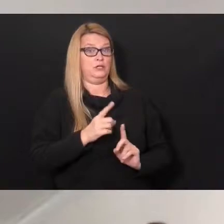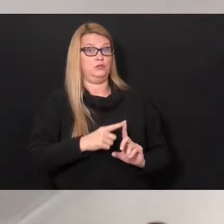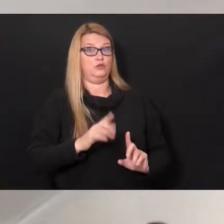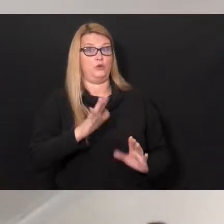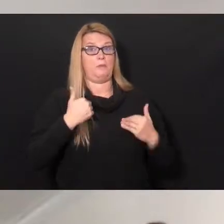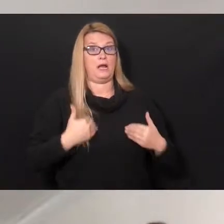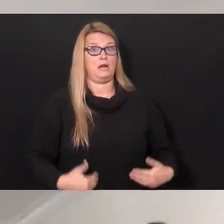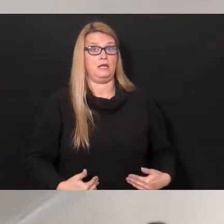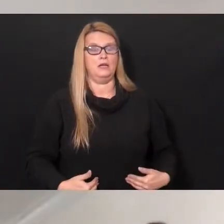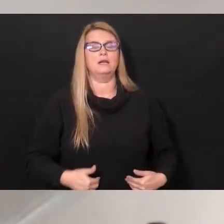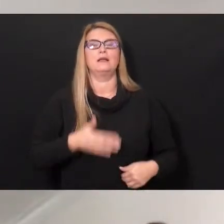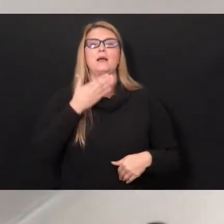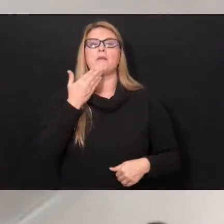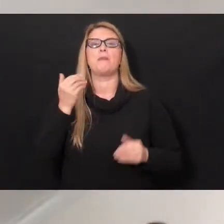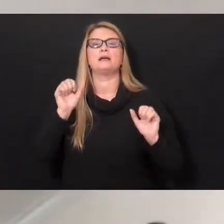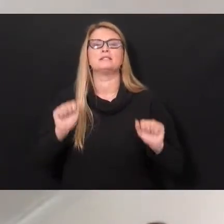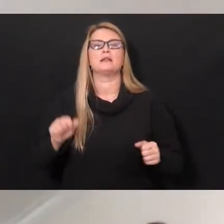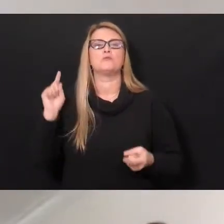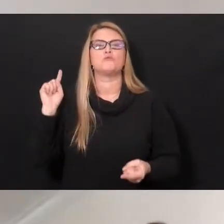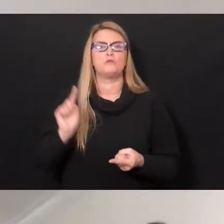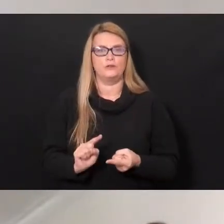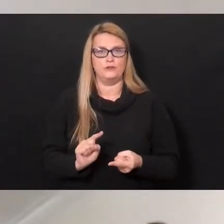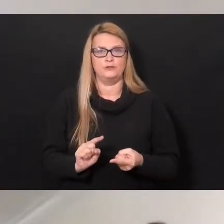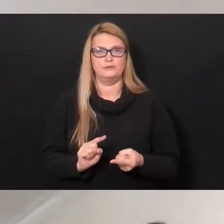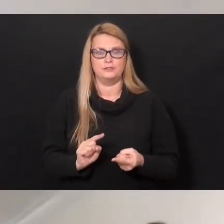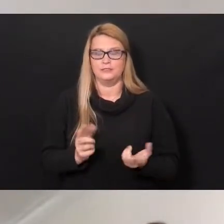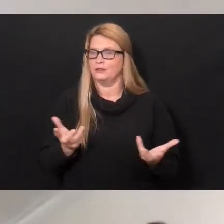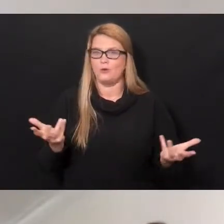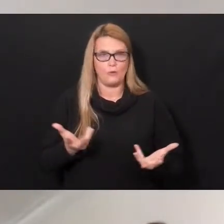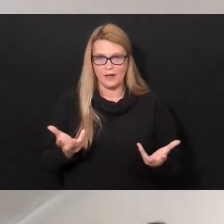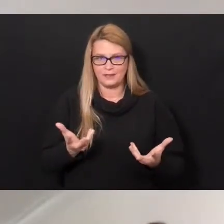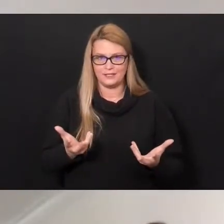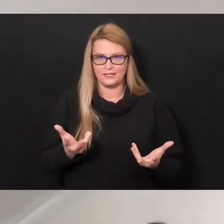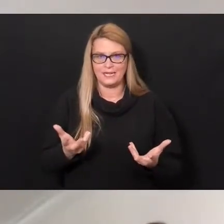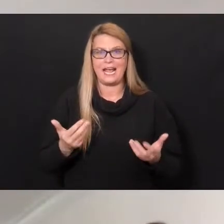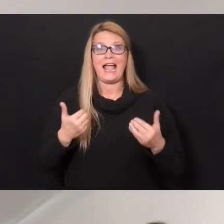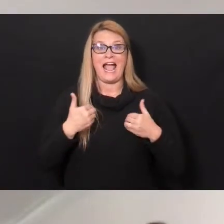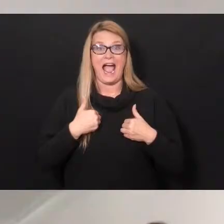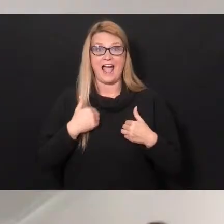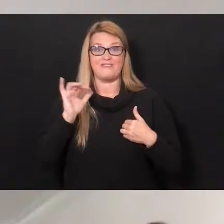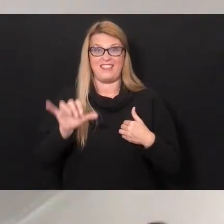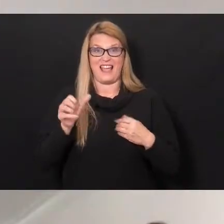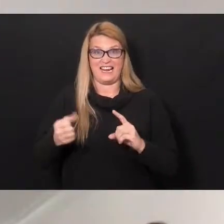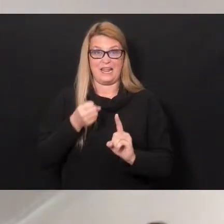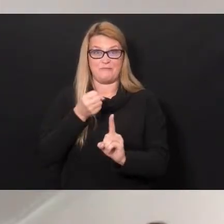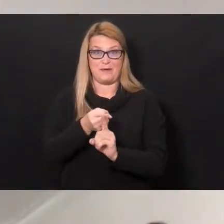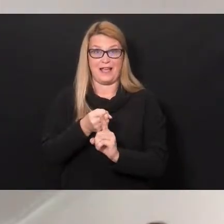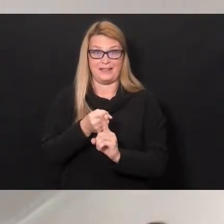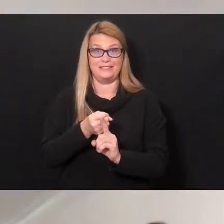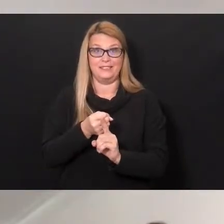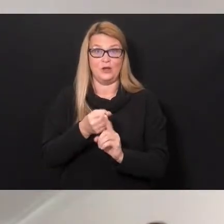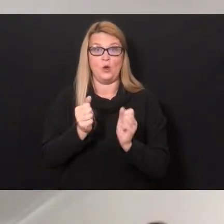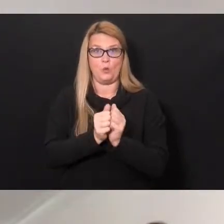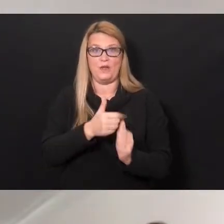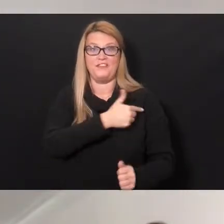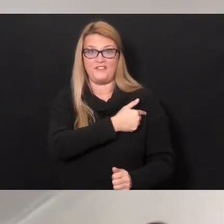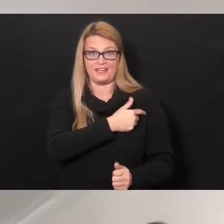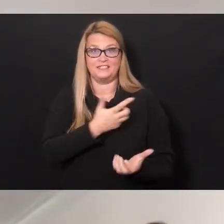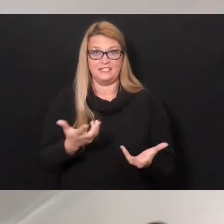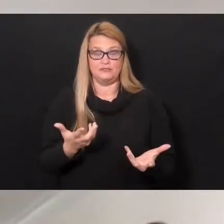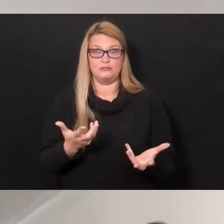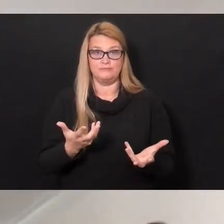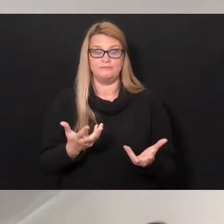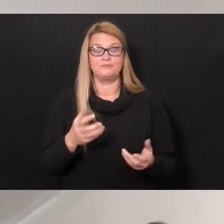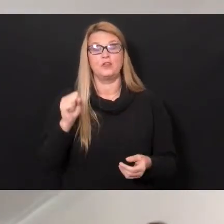way to reduce the potential for them to mutate is to really have an impact on the infections. And as